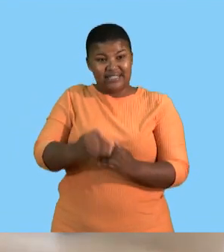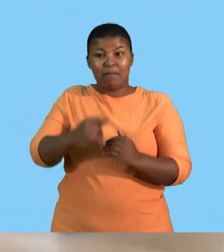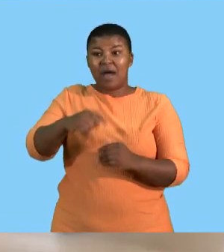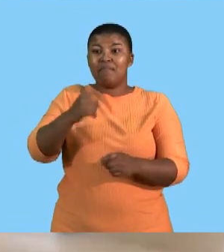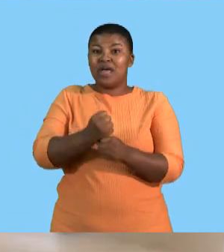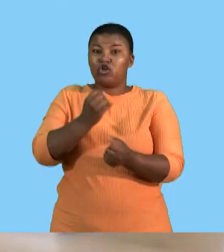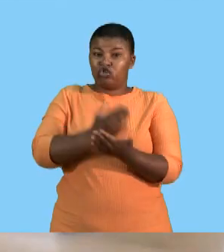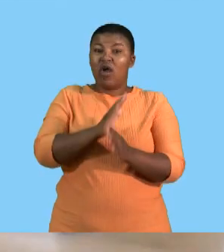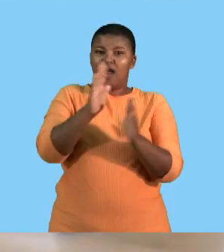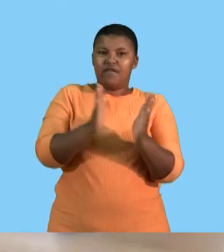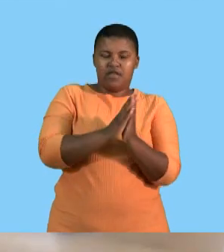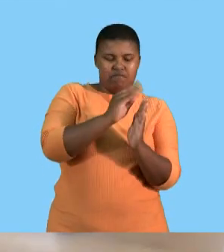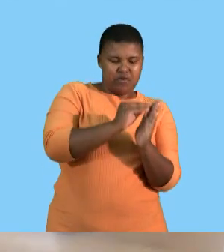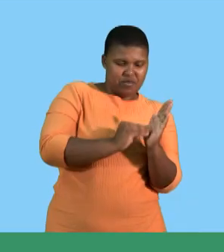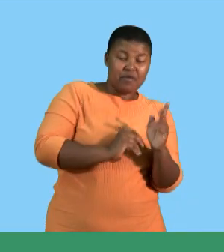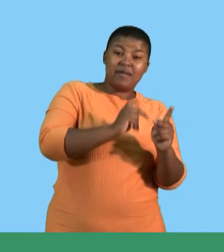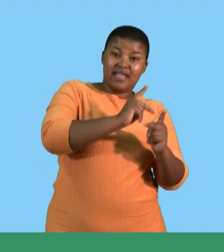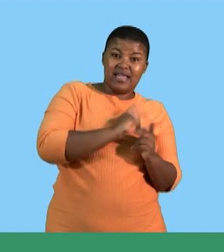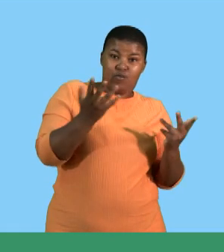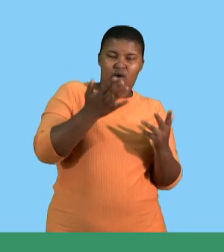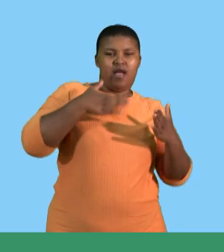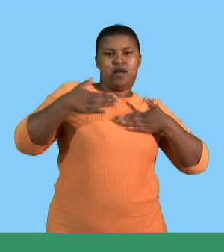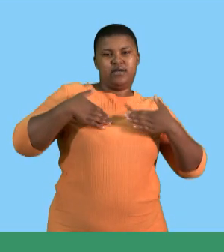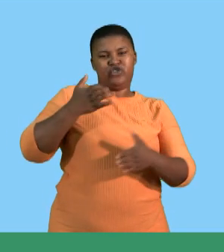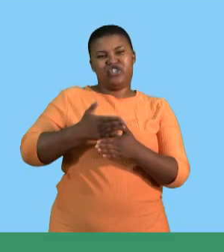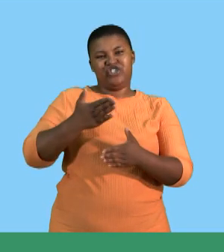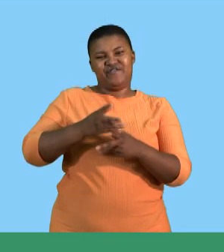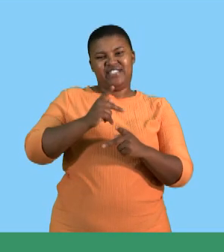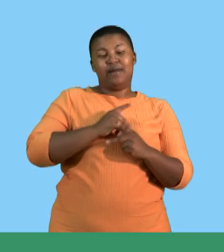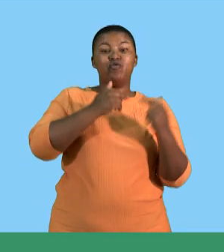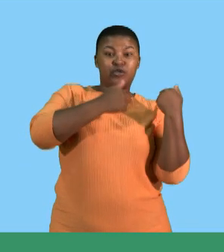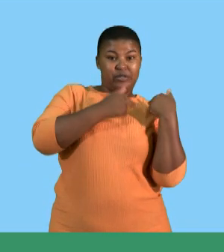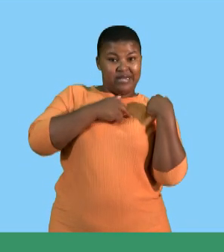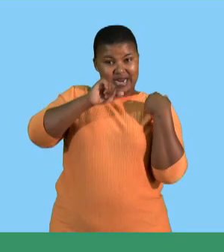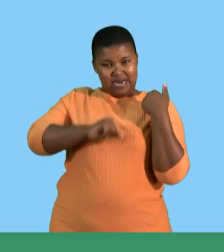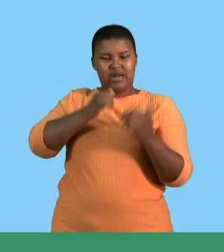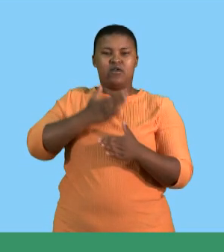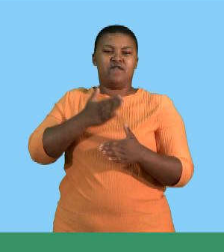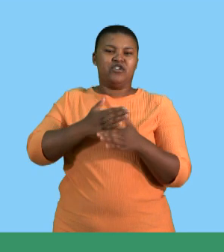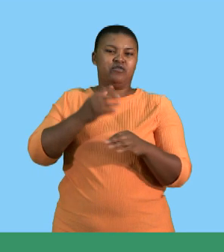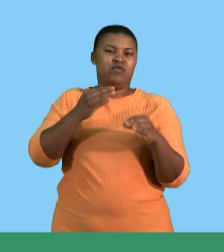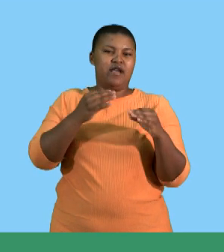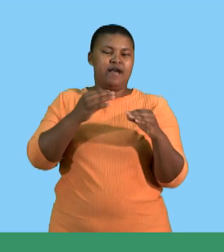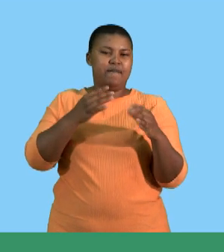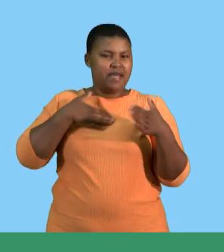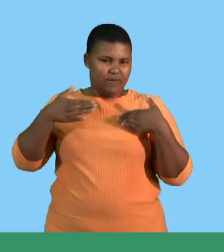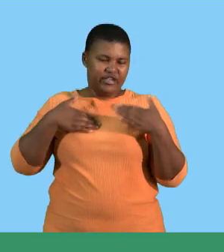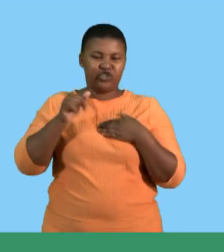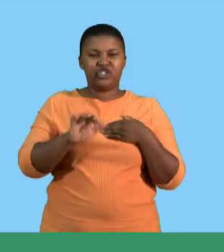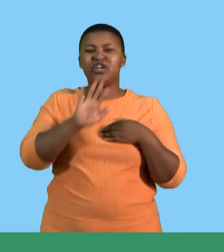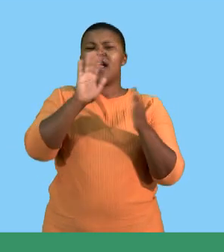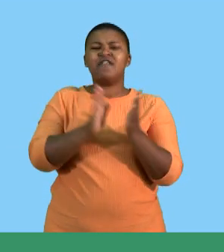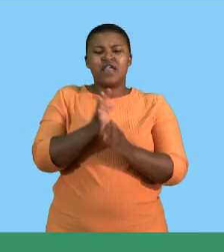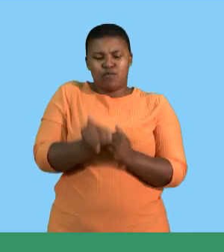to complete? What needs to be done? And these processes are then written down and kept at